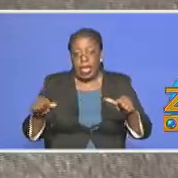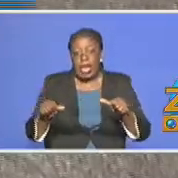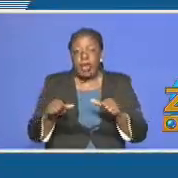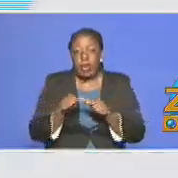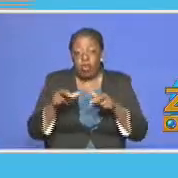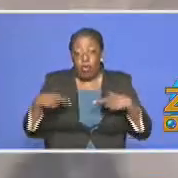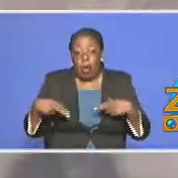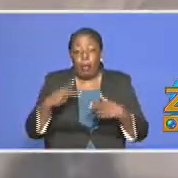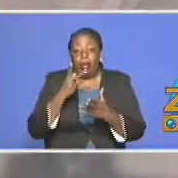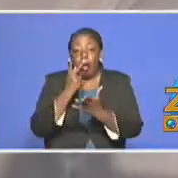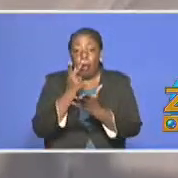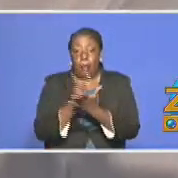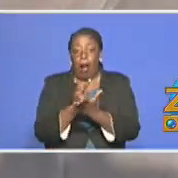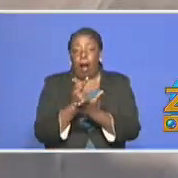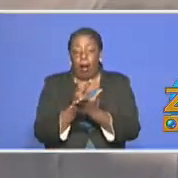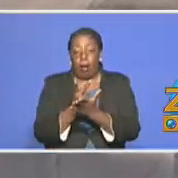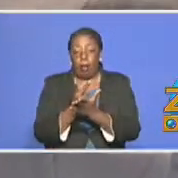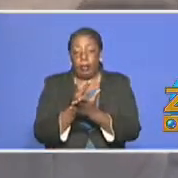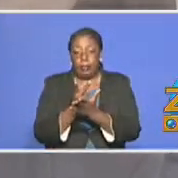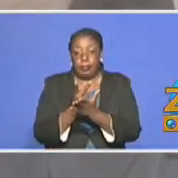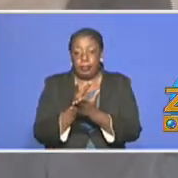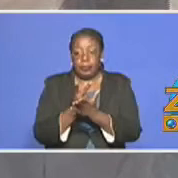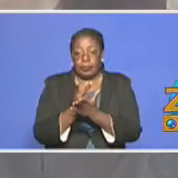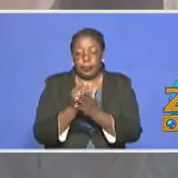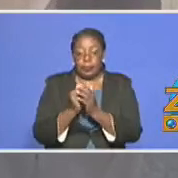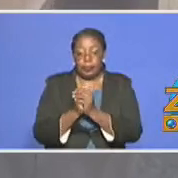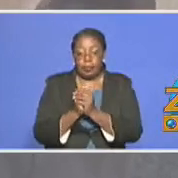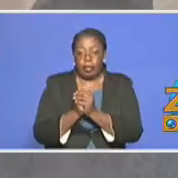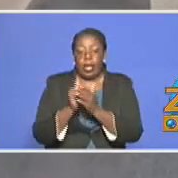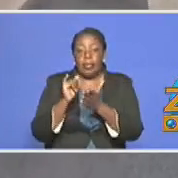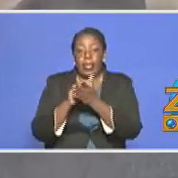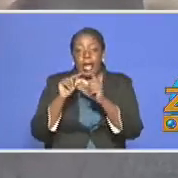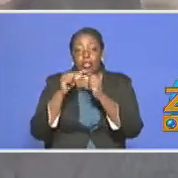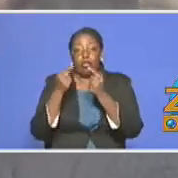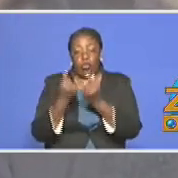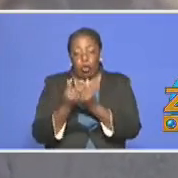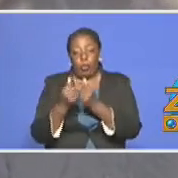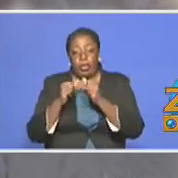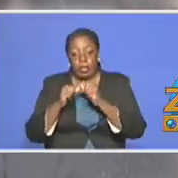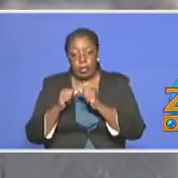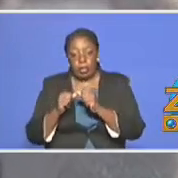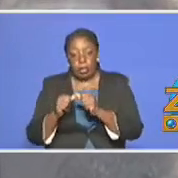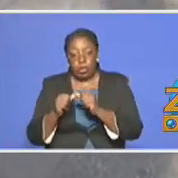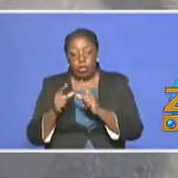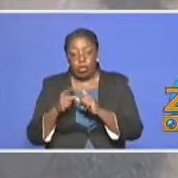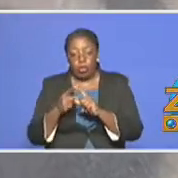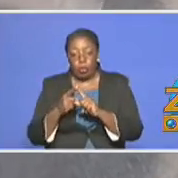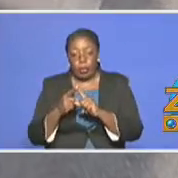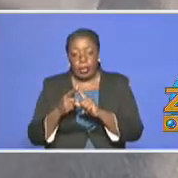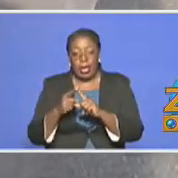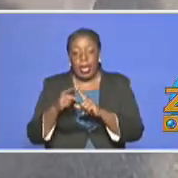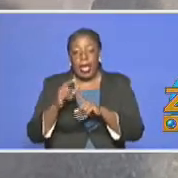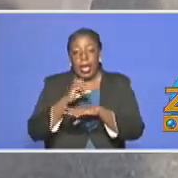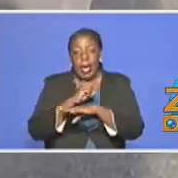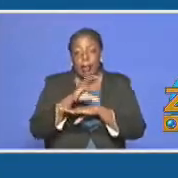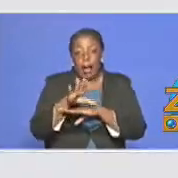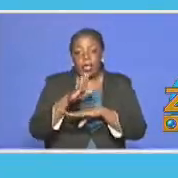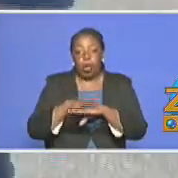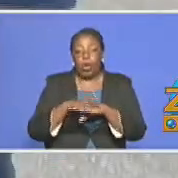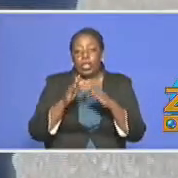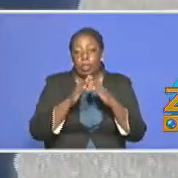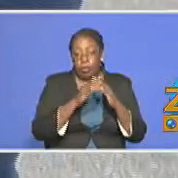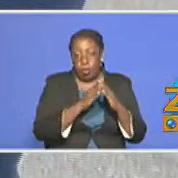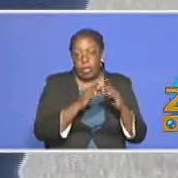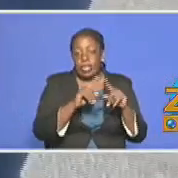retirement park on Ernest Avenue and Shirley Street. The group plans to consistently make a sizable impact on various communities